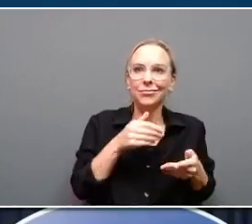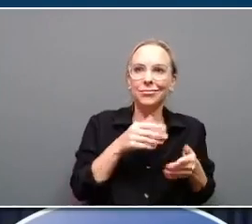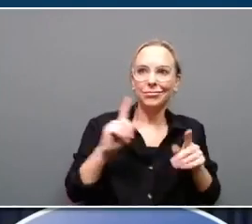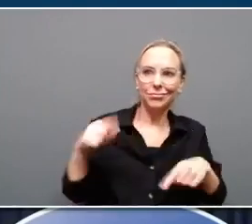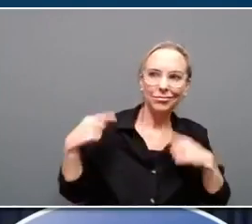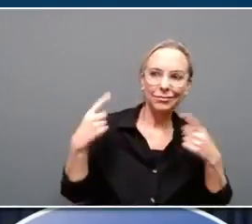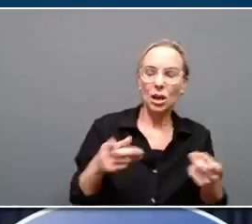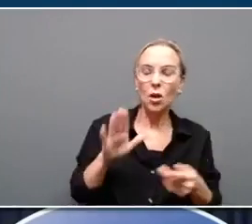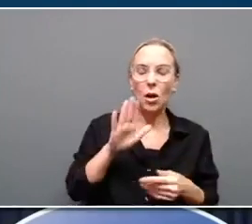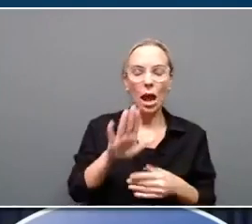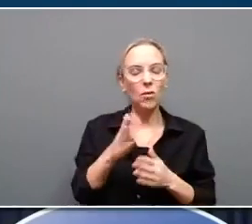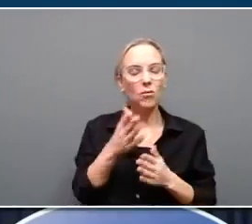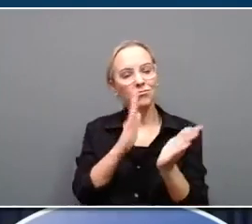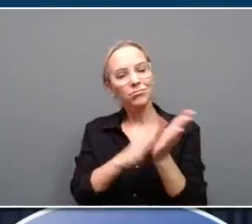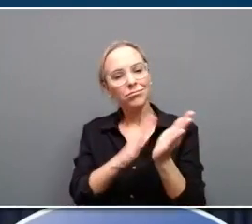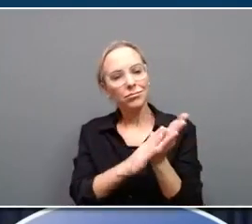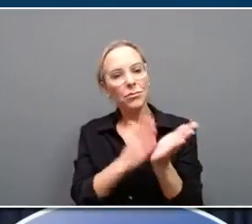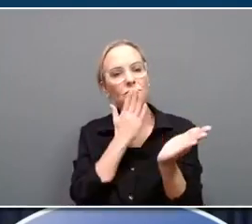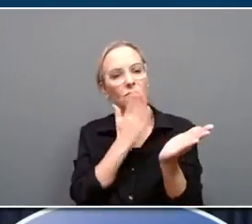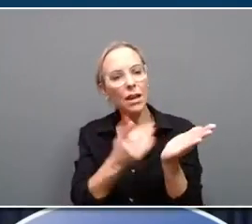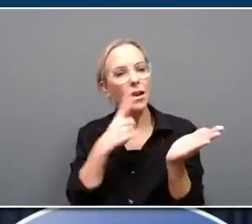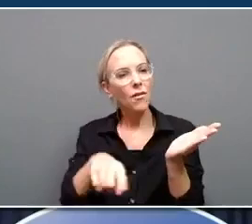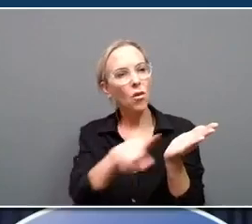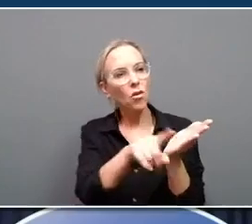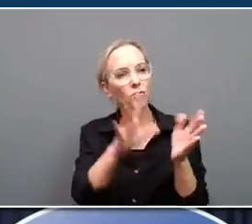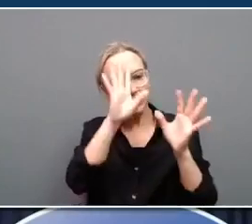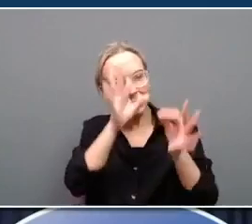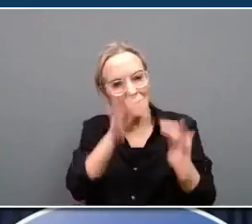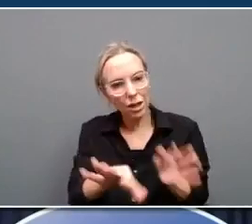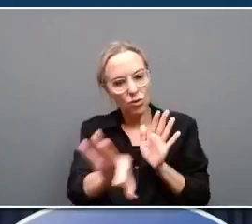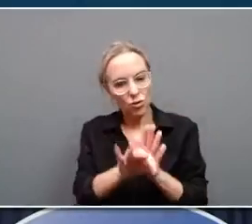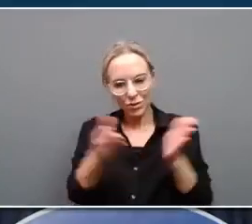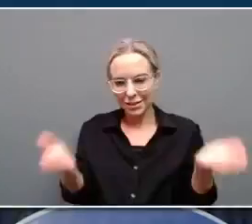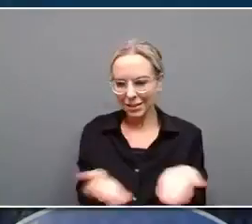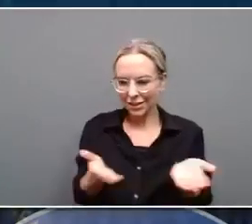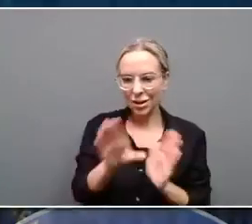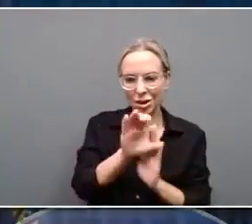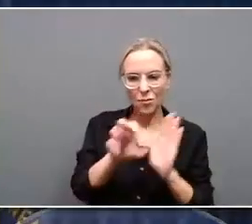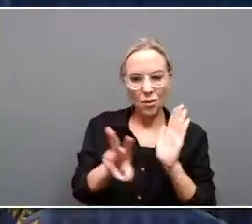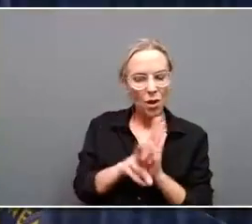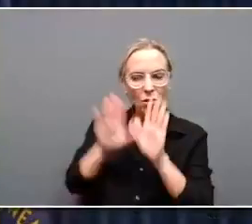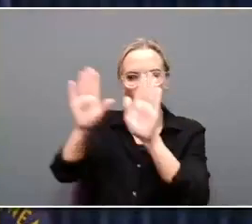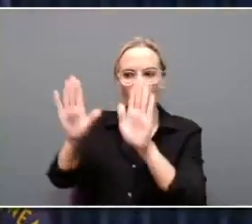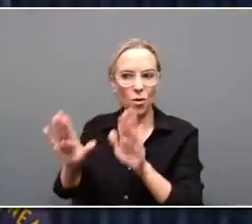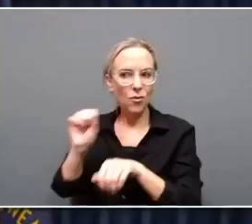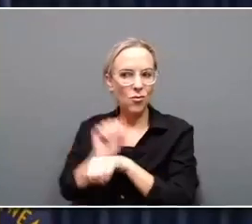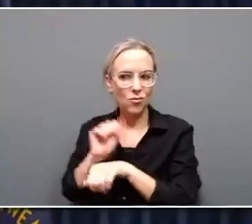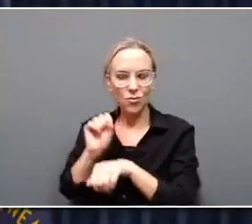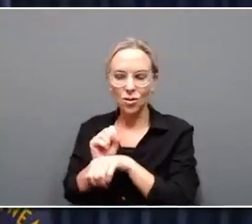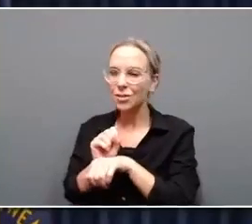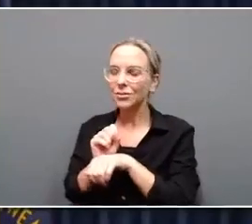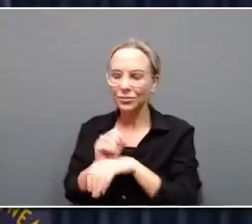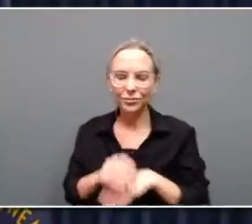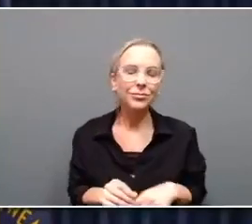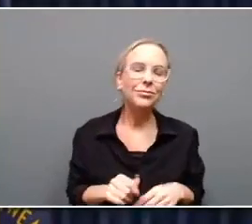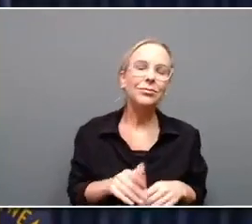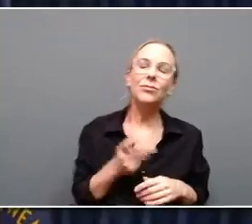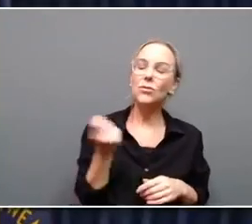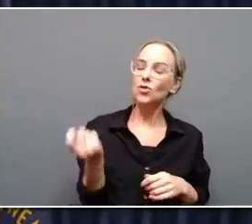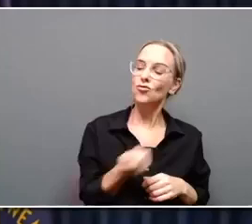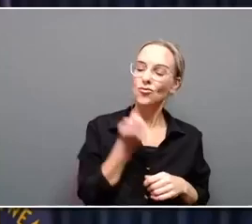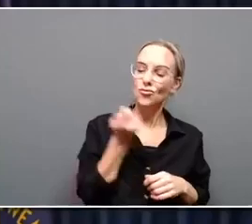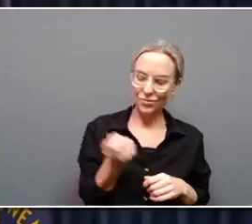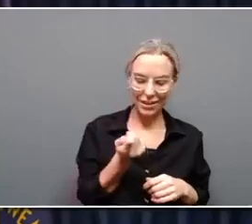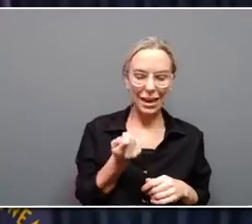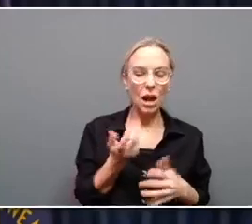for choosing to invest in the Commonwealth and our incredible workforce. On Tuesday, I was honored to join Vsoft